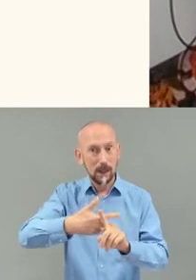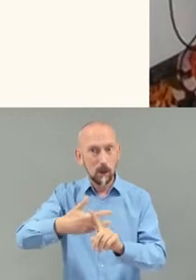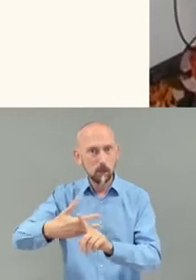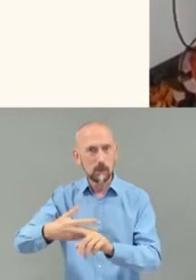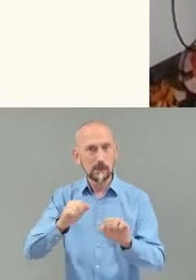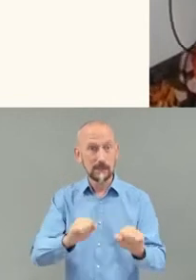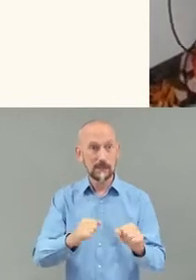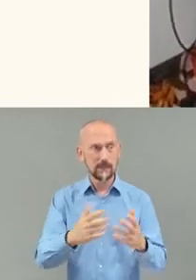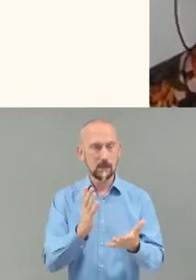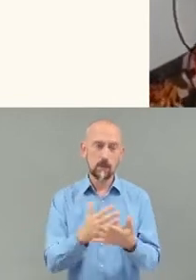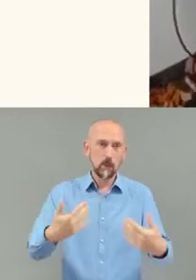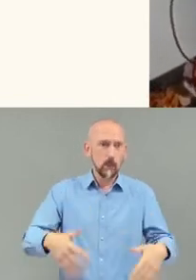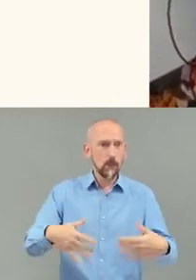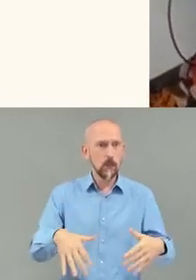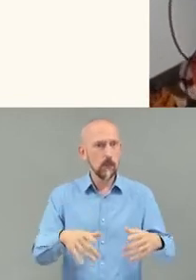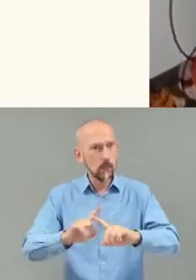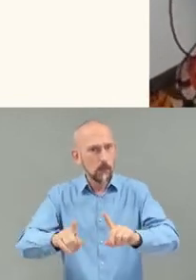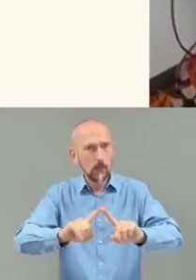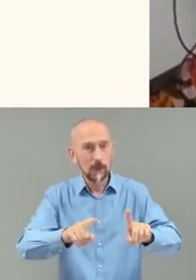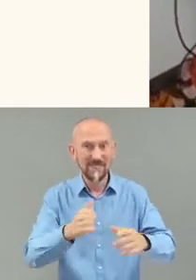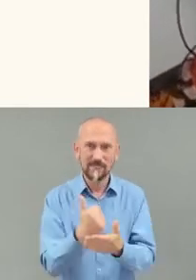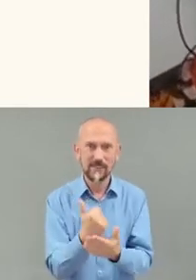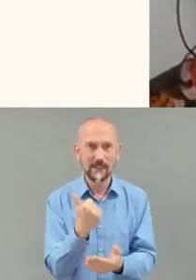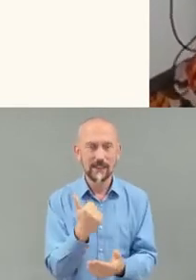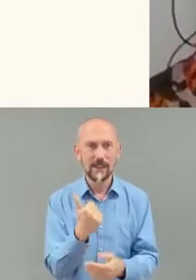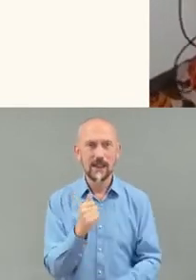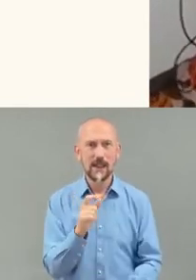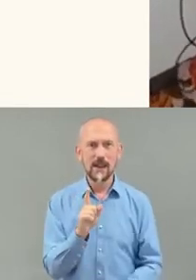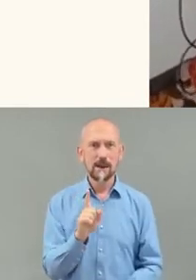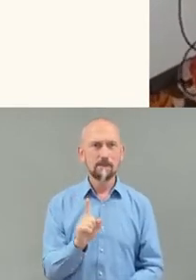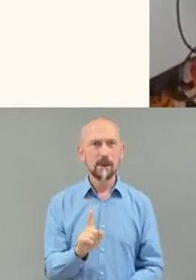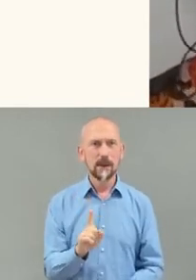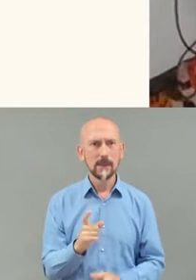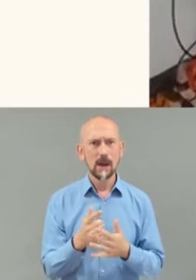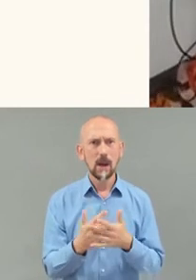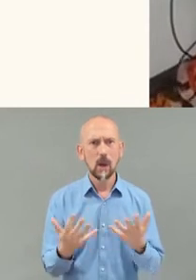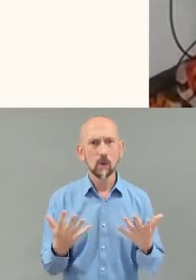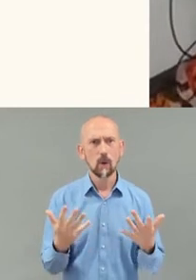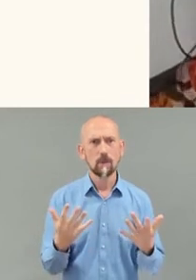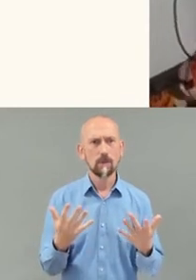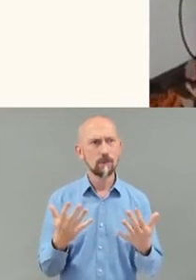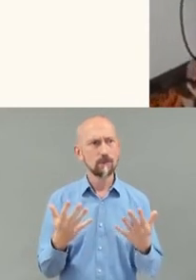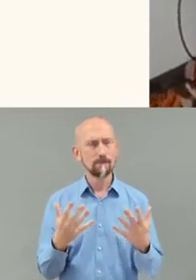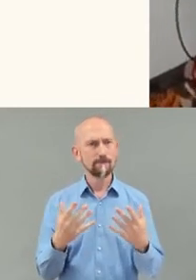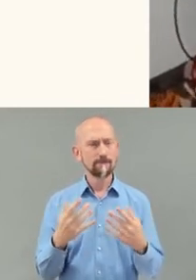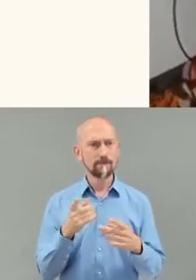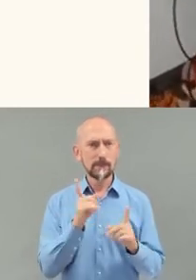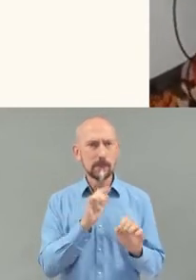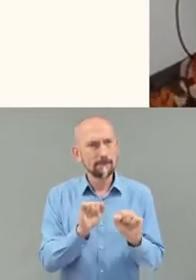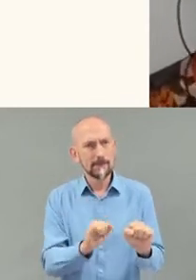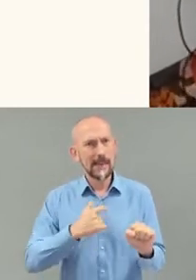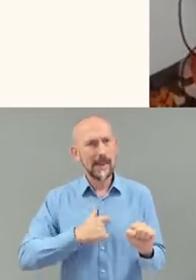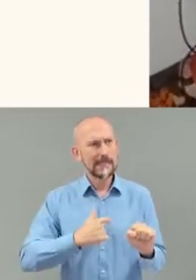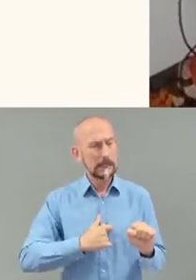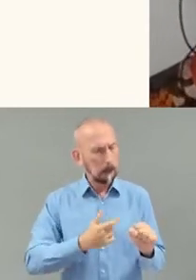so rich and diverse, which is so beautiful to see. But we came across a lot of identities they weren't necessarily familiar